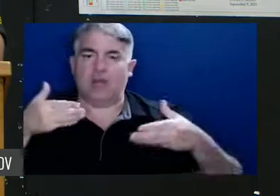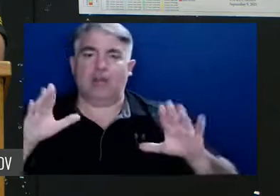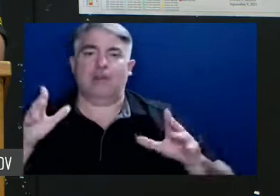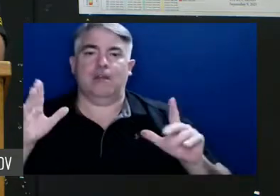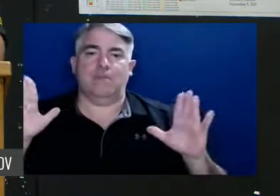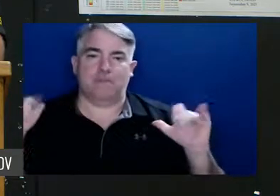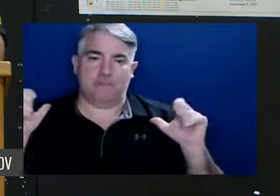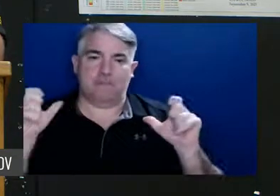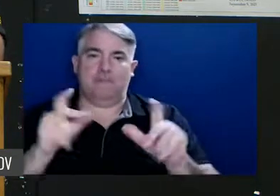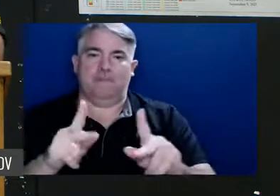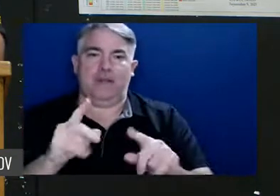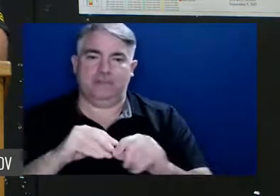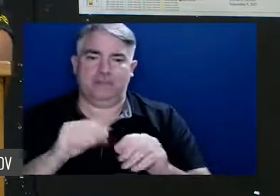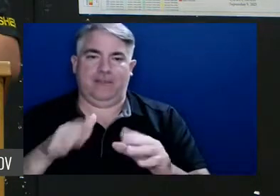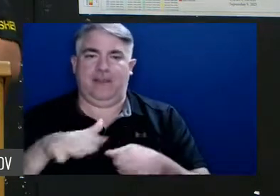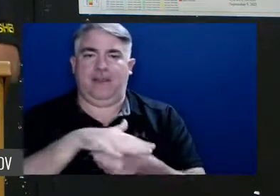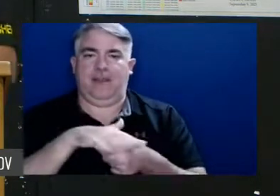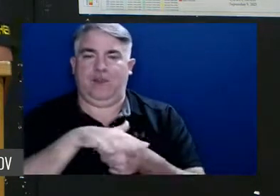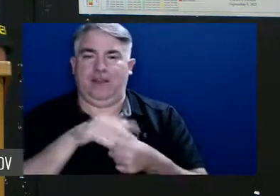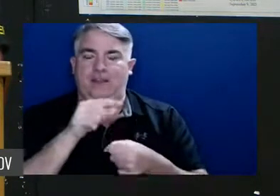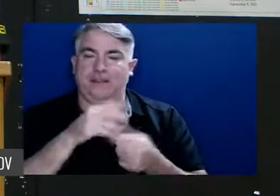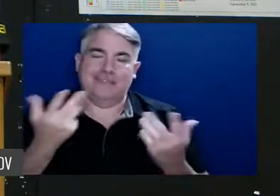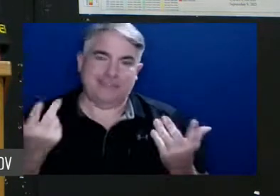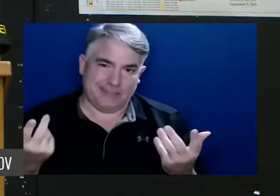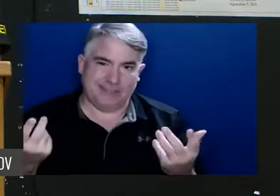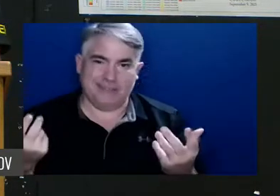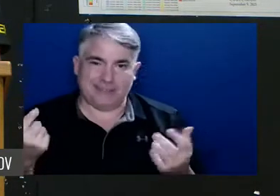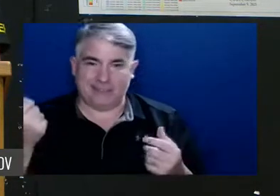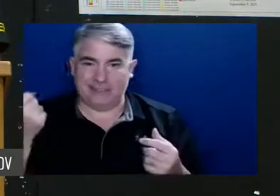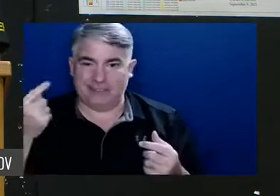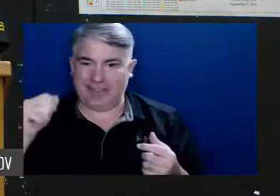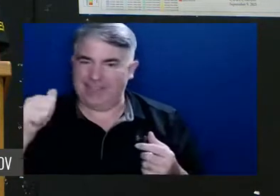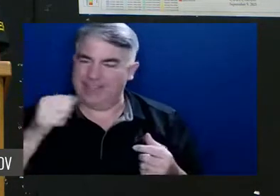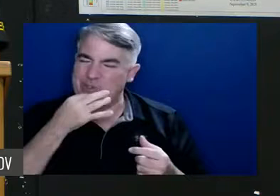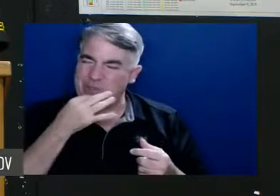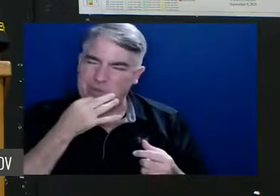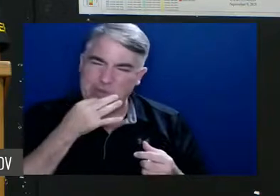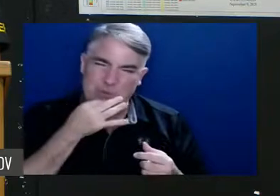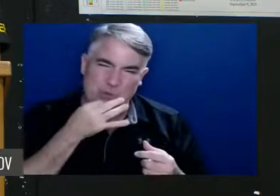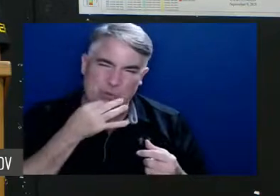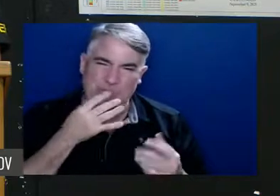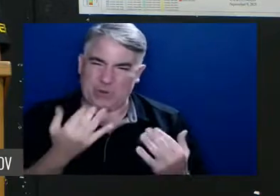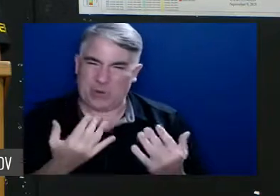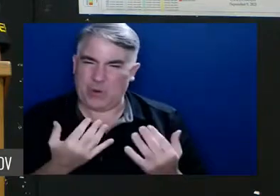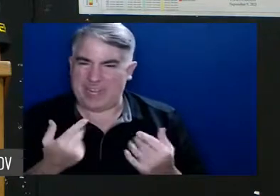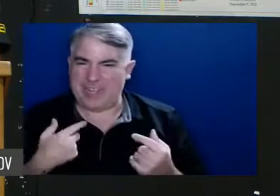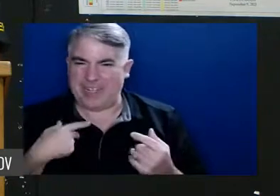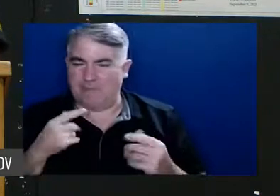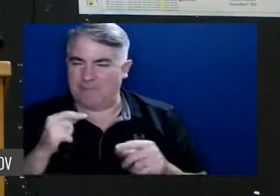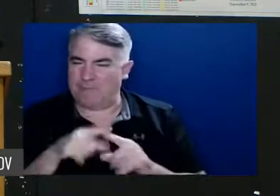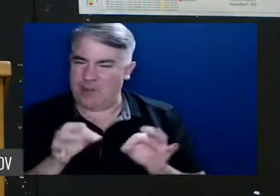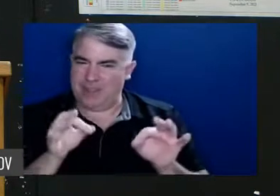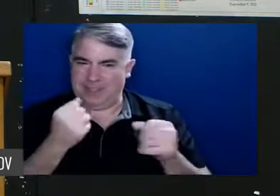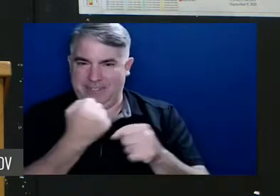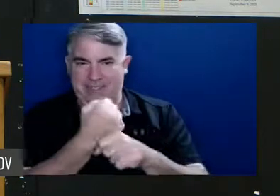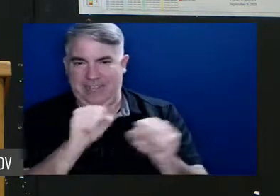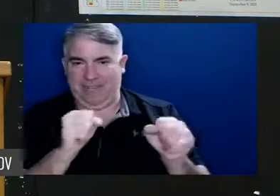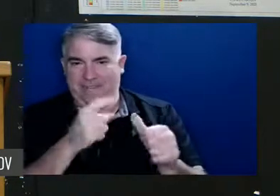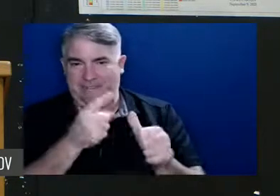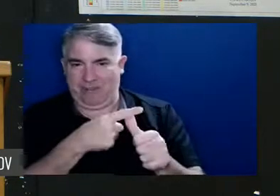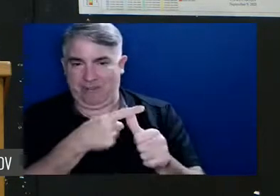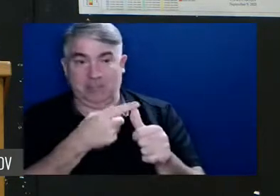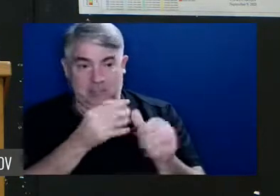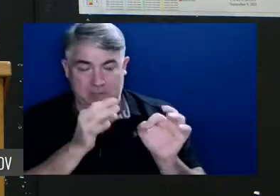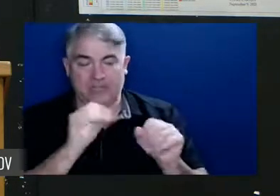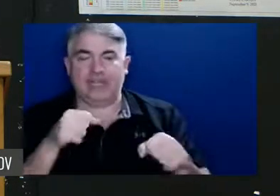elsewhere too, but we want to make sure that it's safe to get you back in there before we do that. For the current evacuation information, please go to